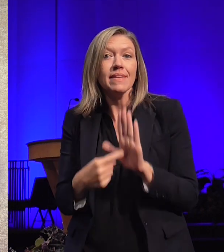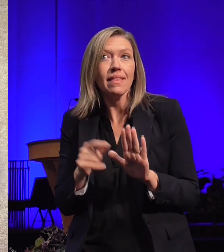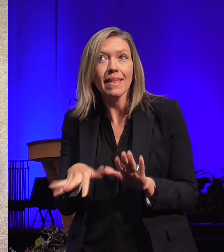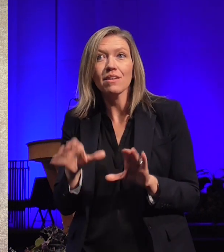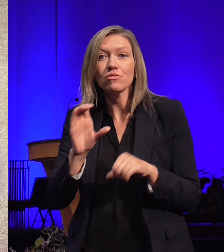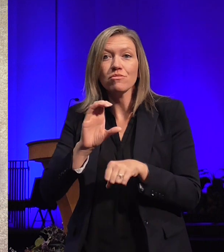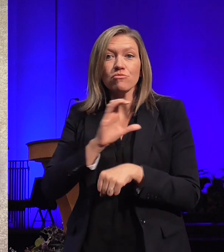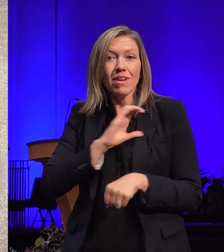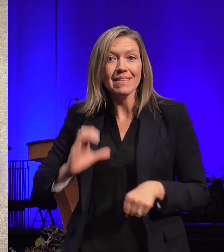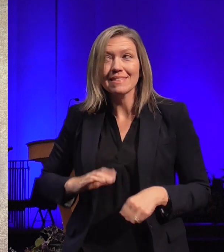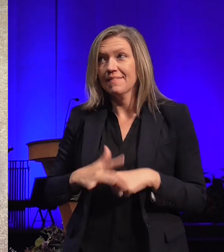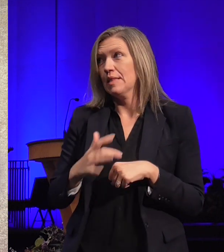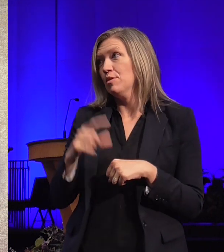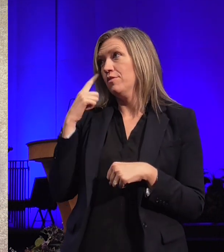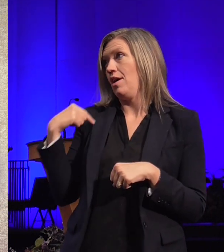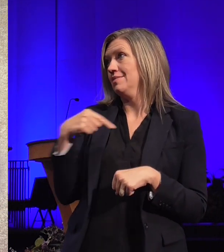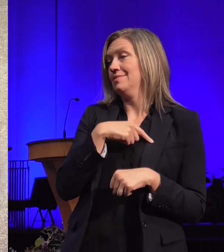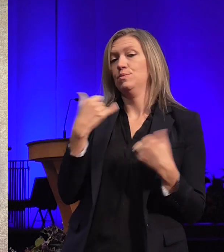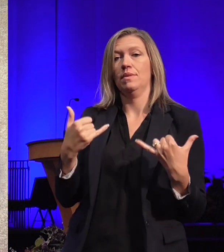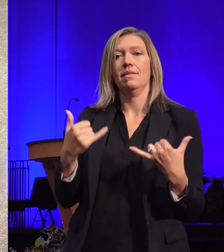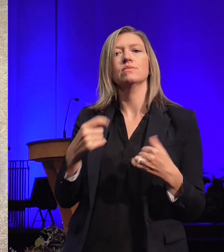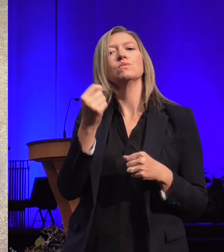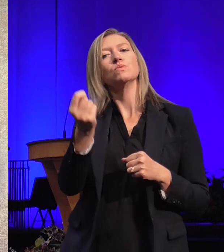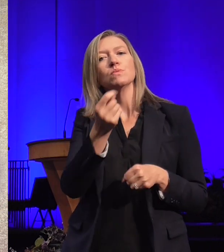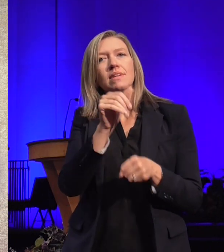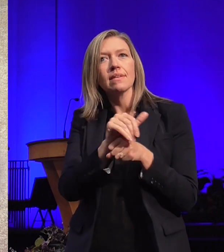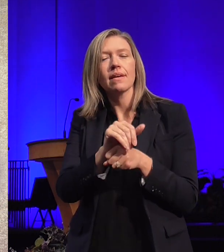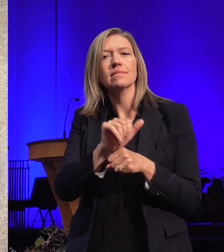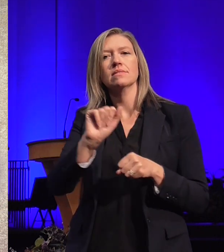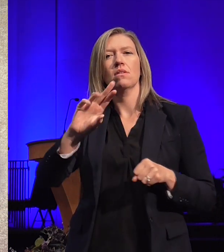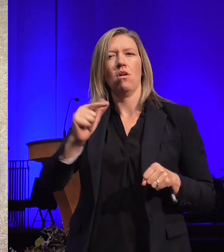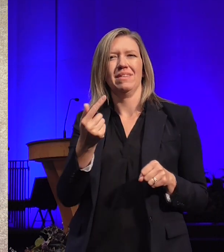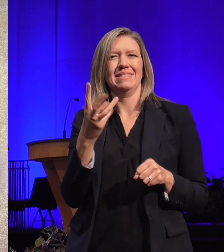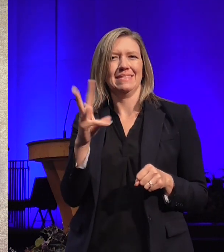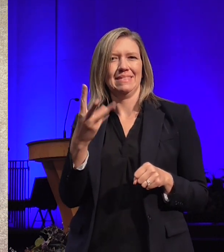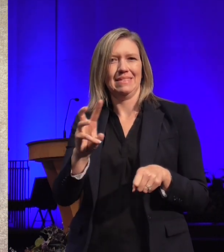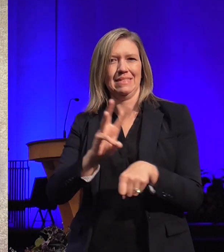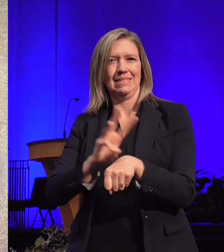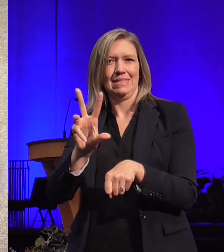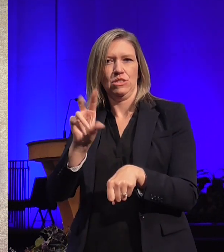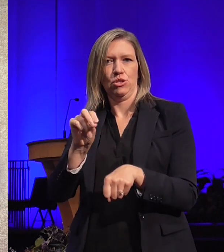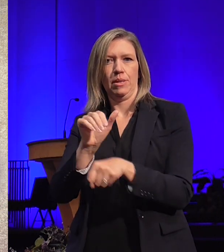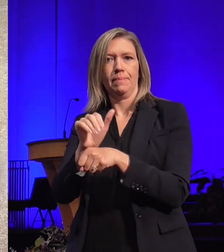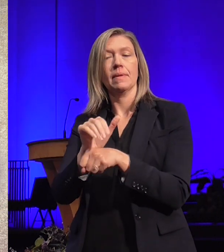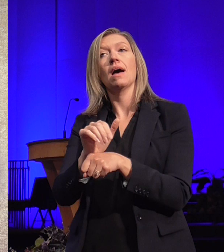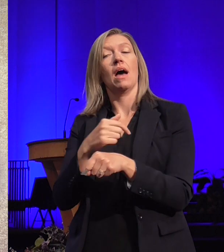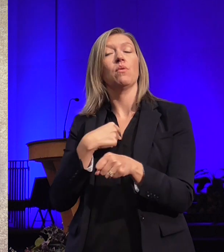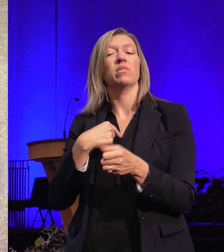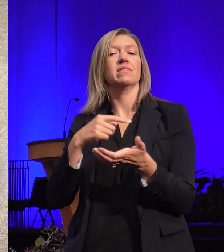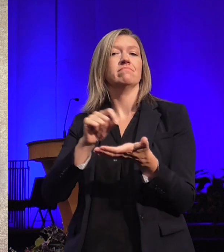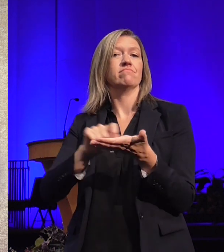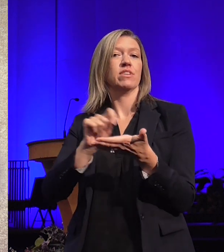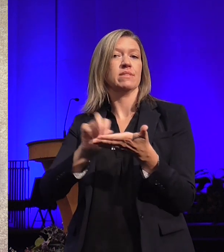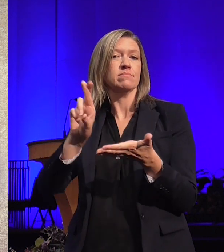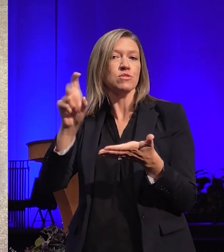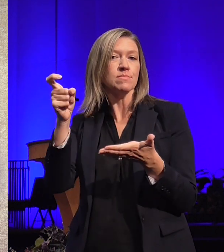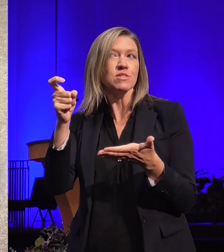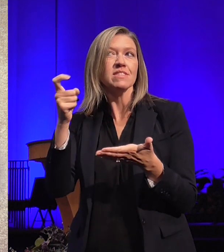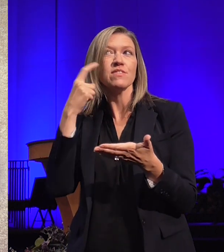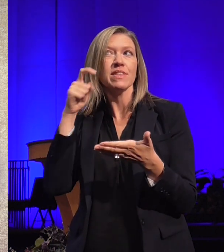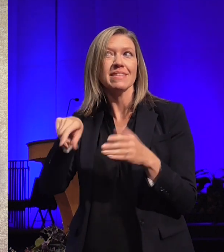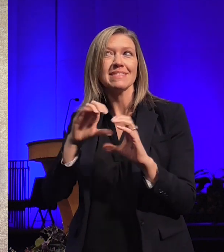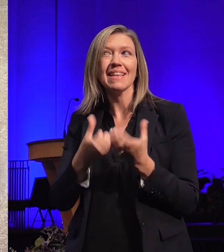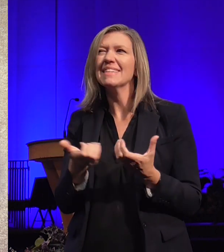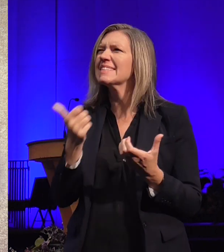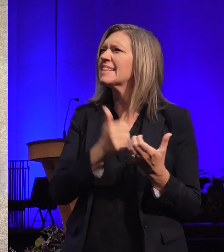today. Tuesday nights, beginning August 15th at 6:30 p.m. Now, I would prescribe this class to any of you